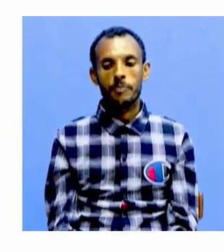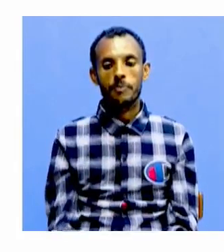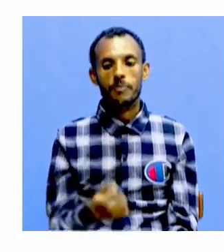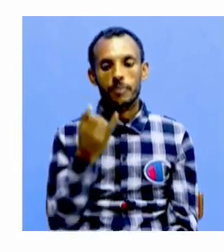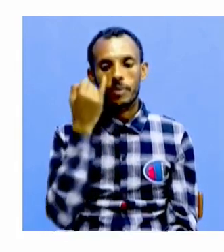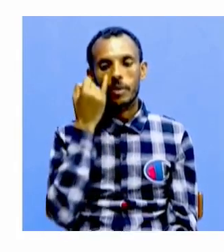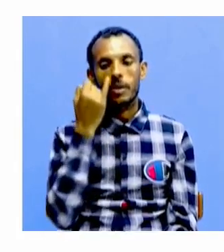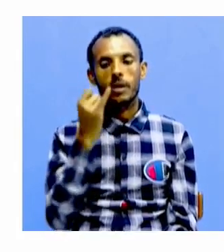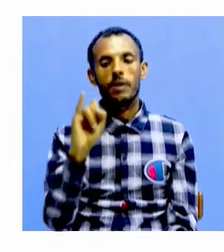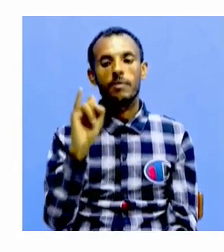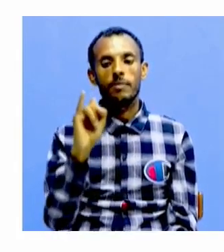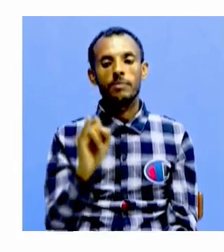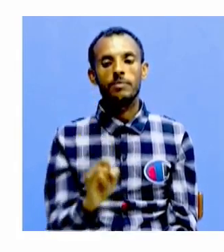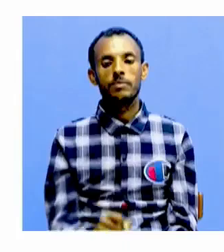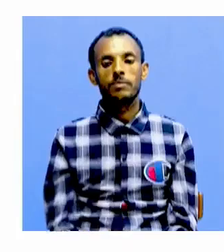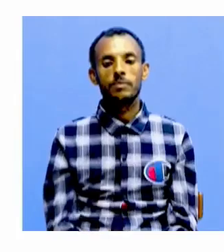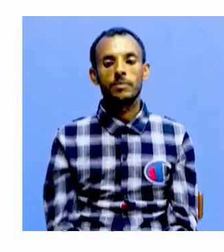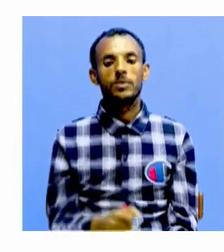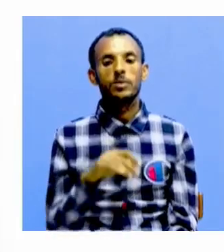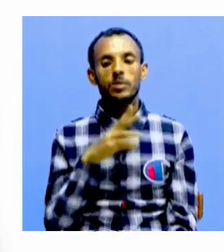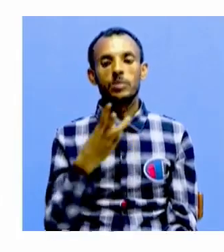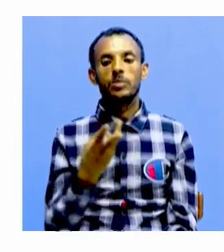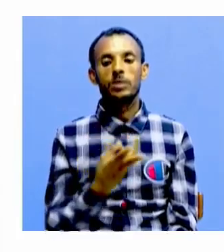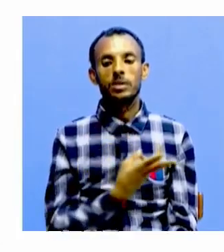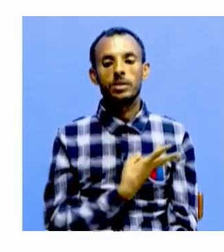if we